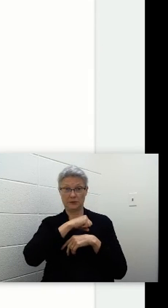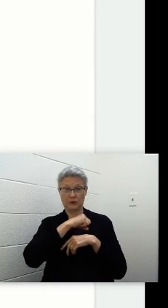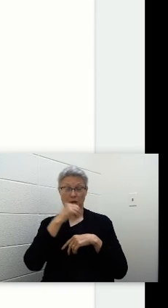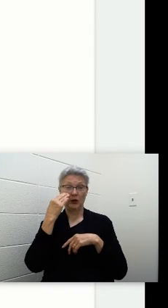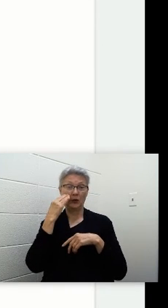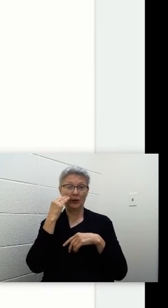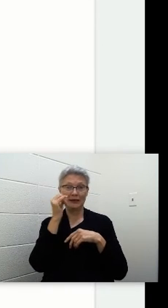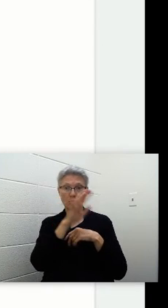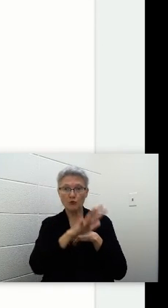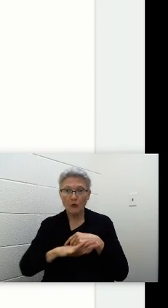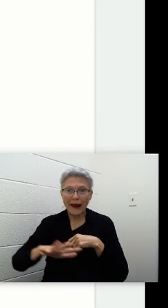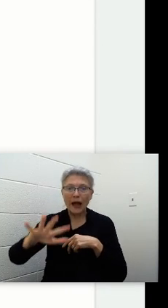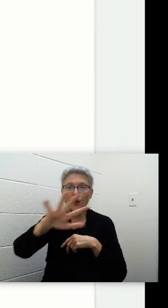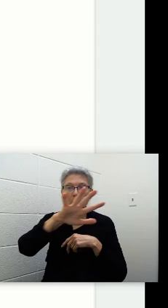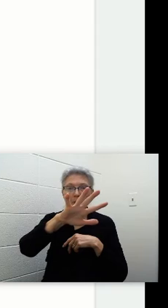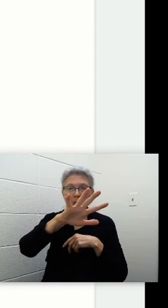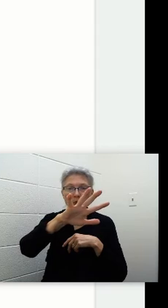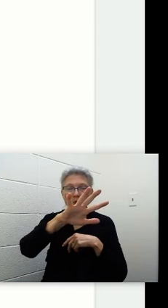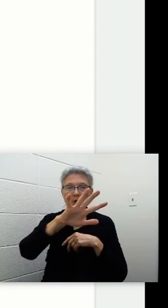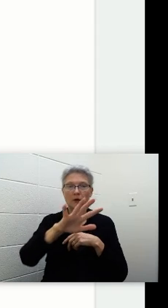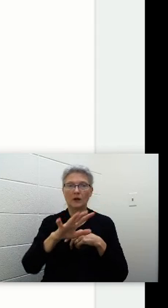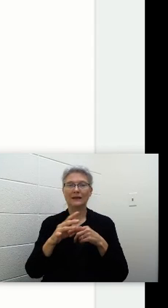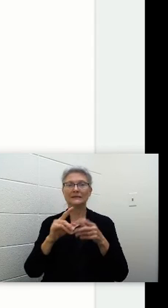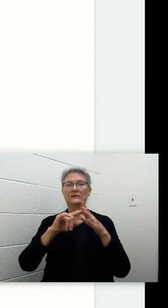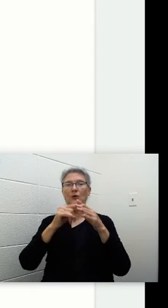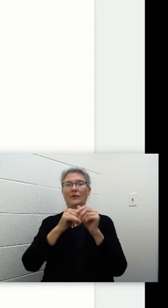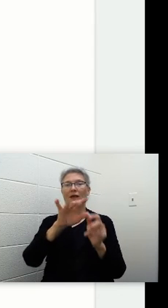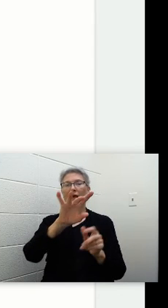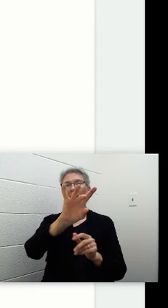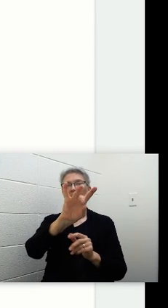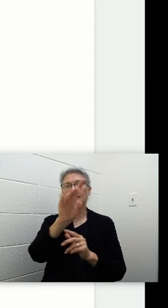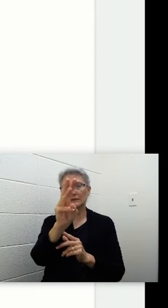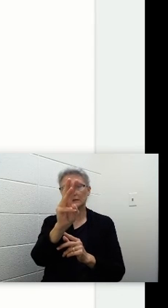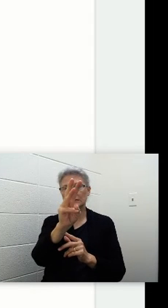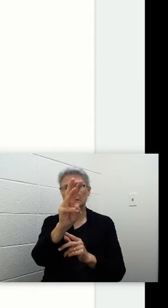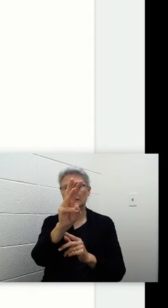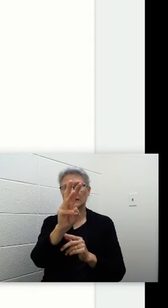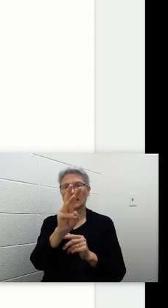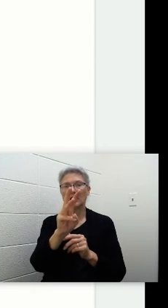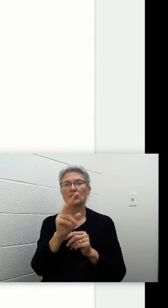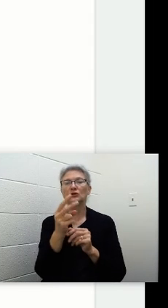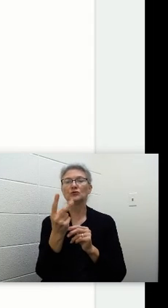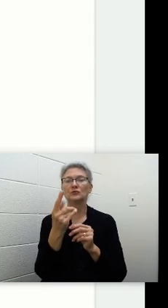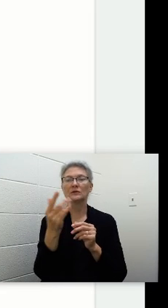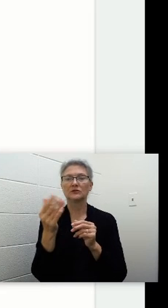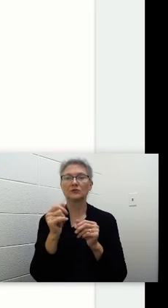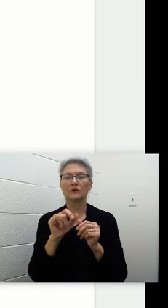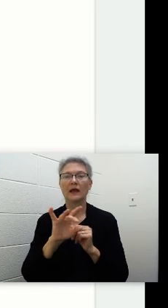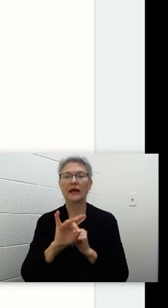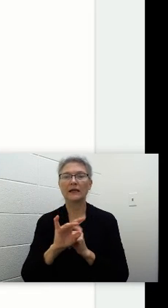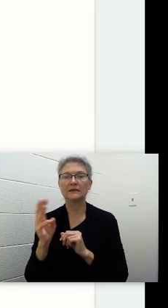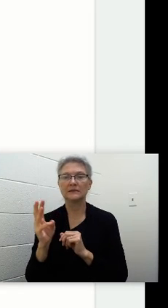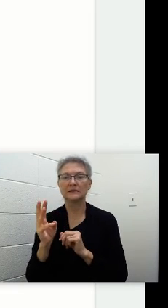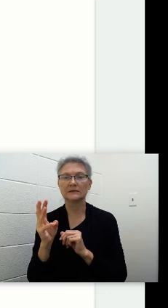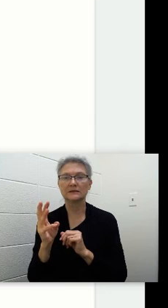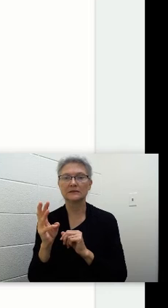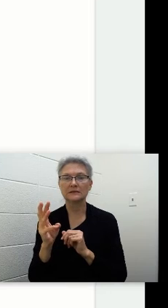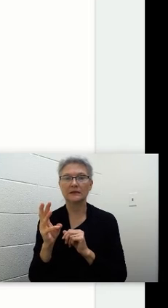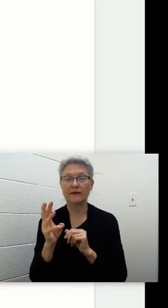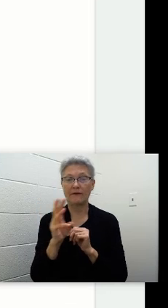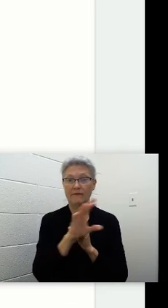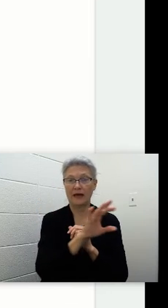we need to round. So let's start with 86. And I'll do 2 things here. So if I